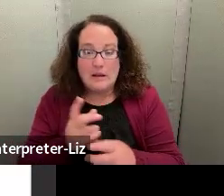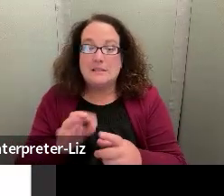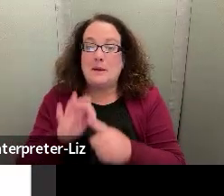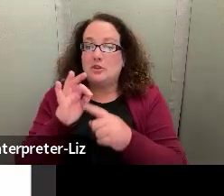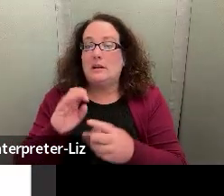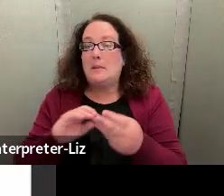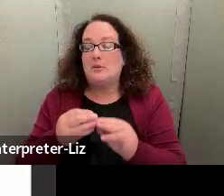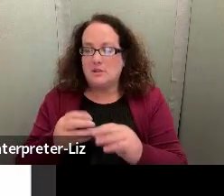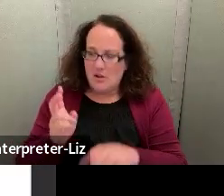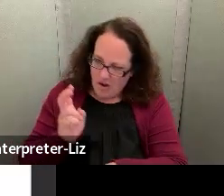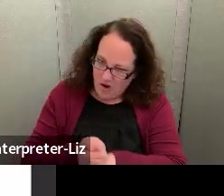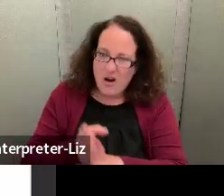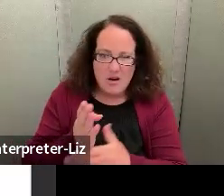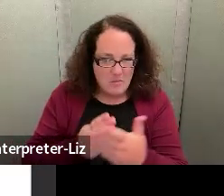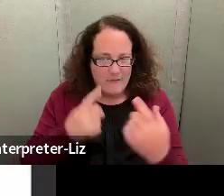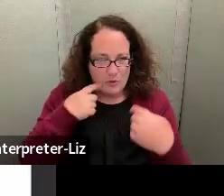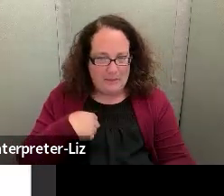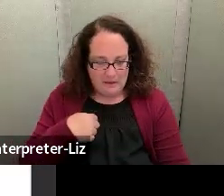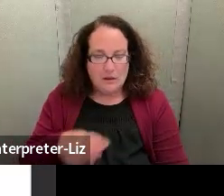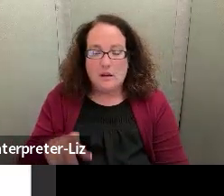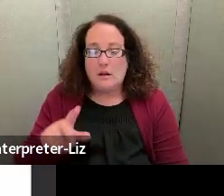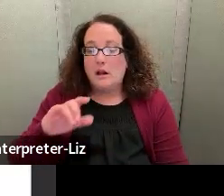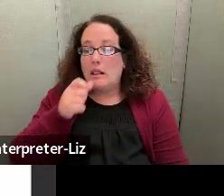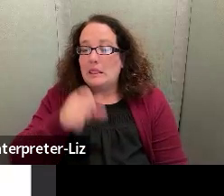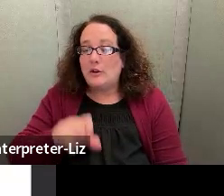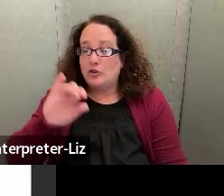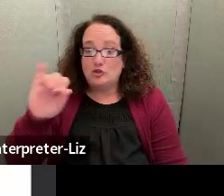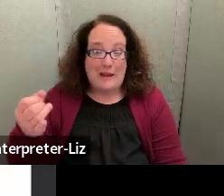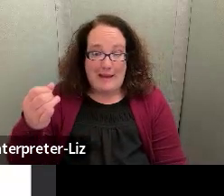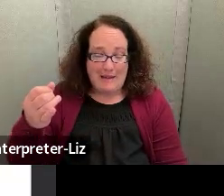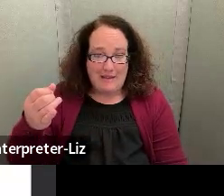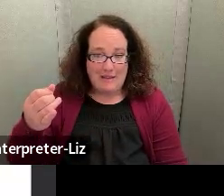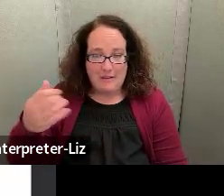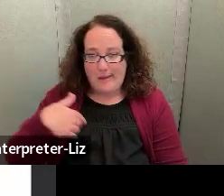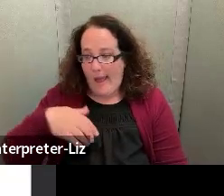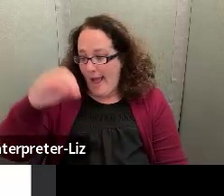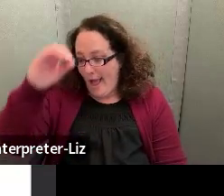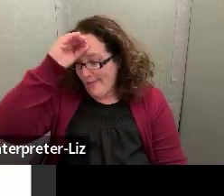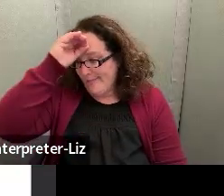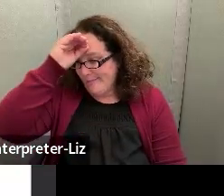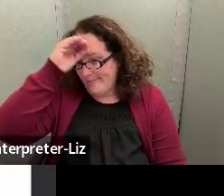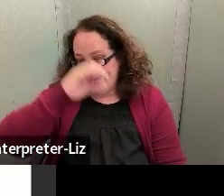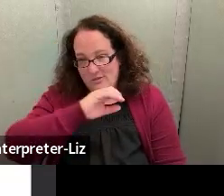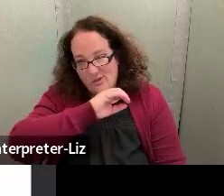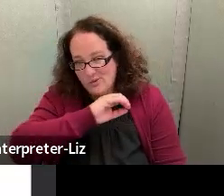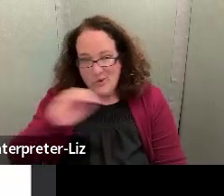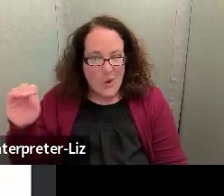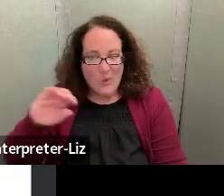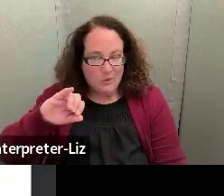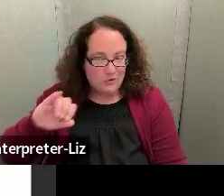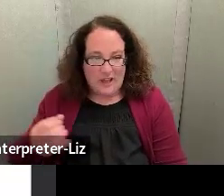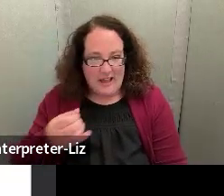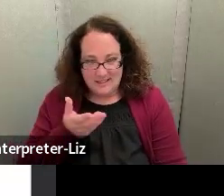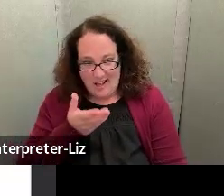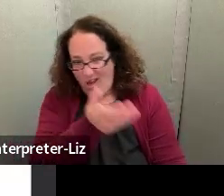that was the hardest part for me. Now, the letter J, Mhm. no idea what it is, because there's not a single J anywhere on here. It's the only letter that